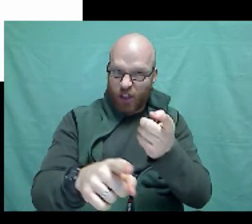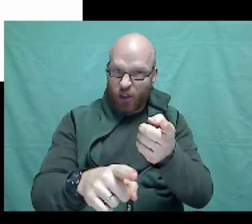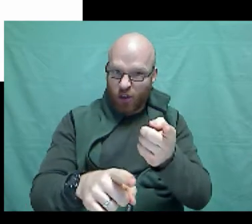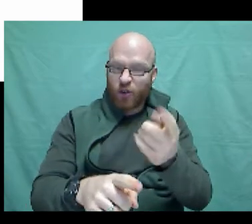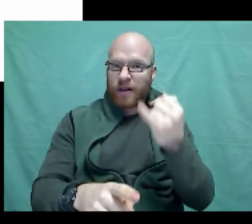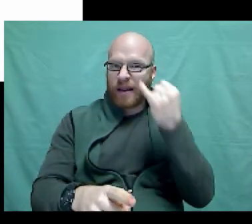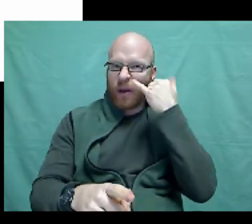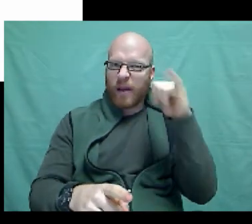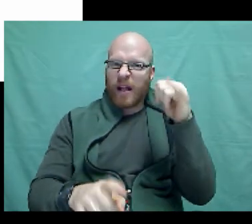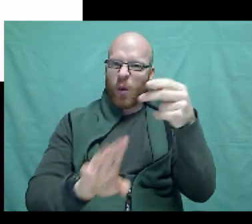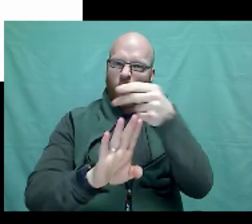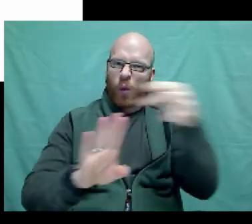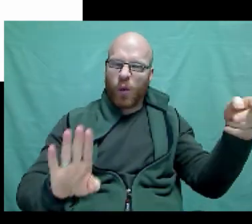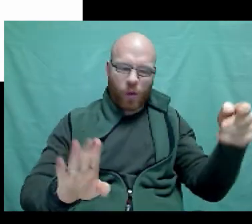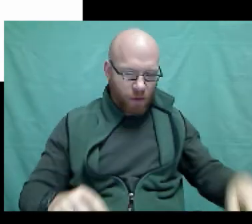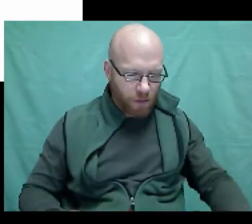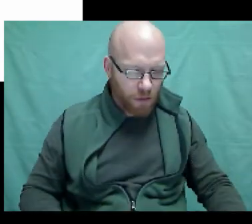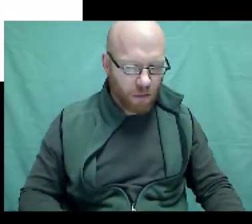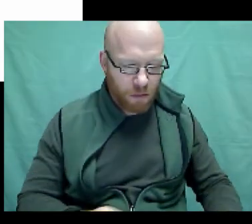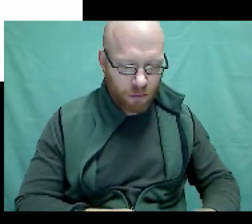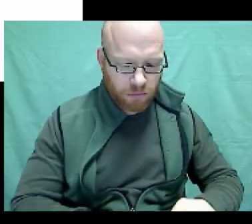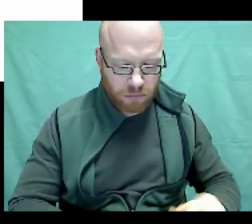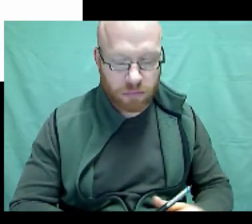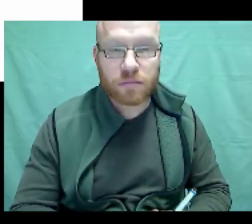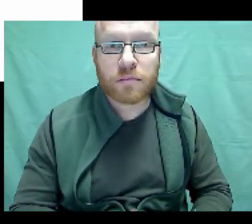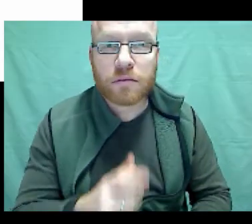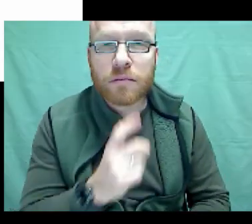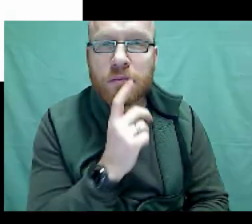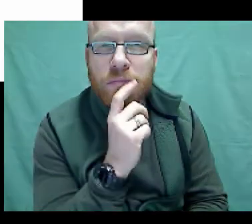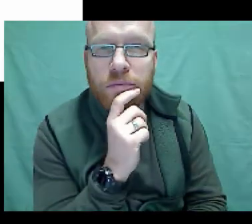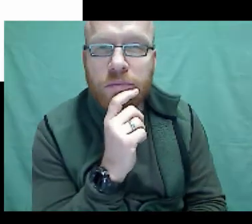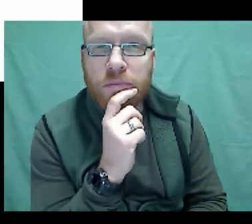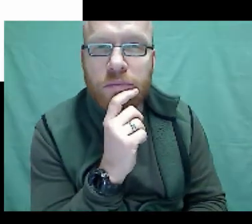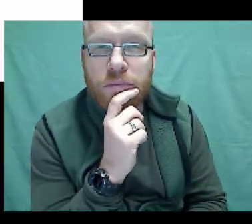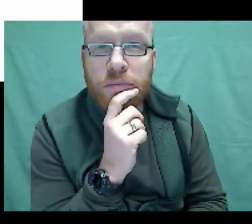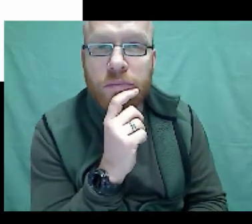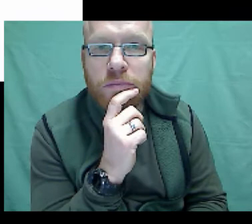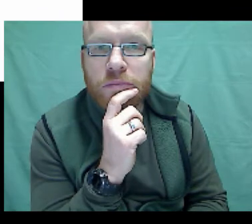I'm gonna label it in yellow, and you'll see it in a minute.